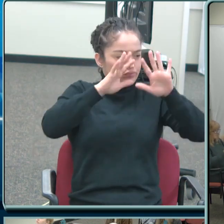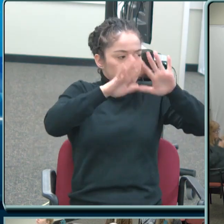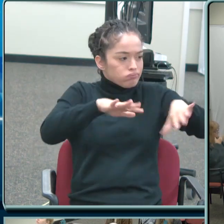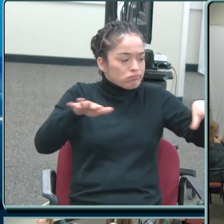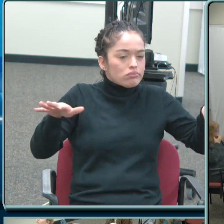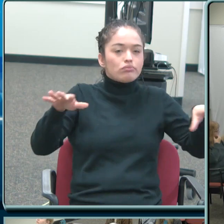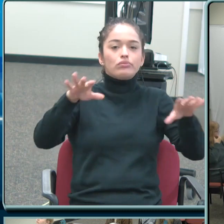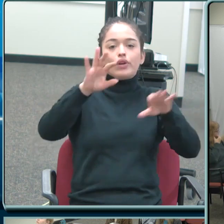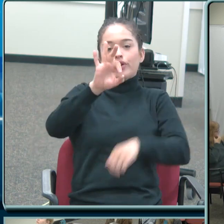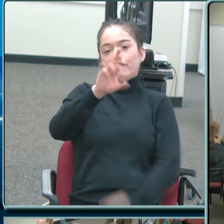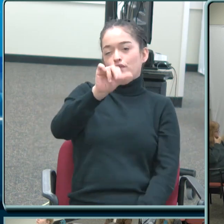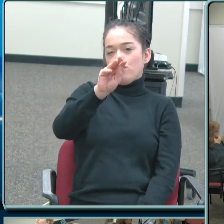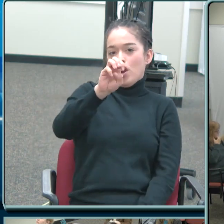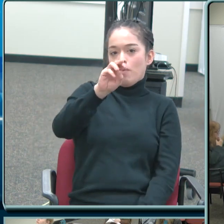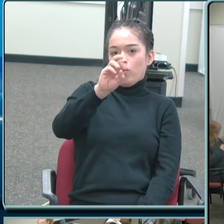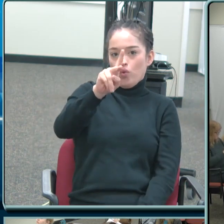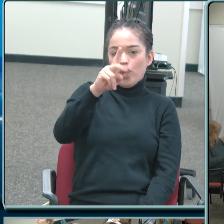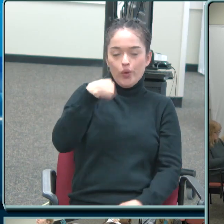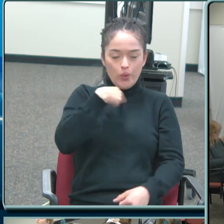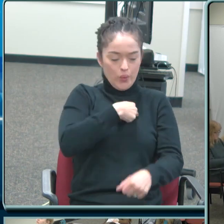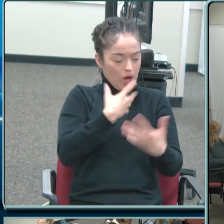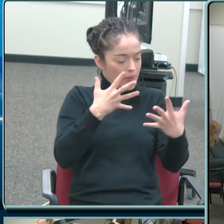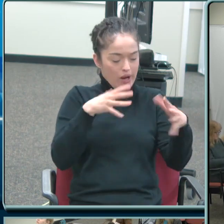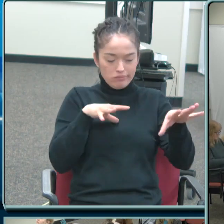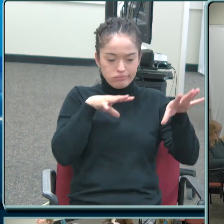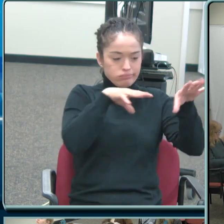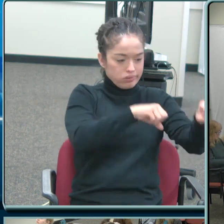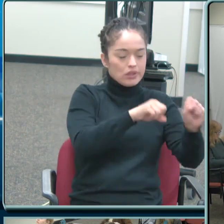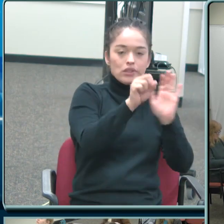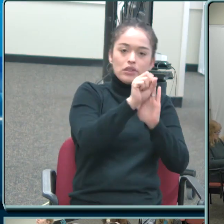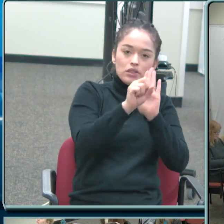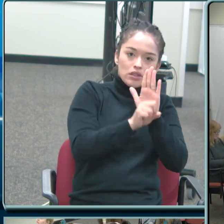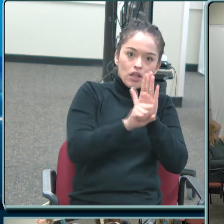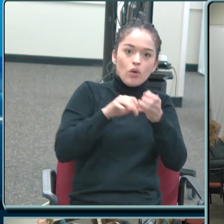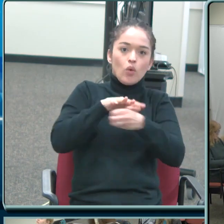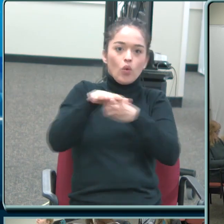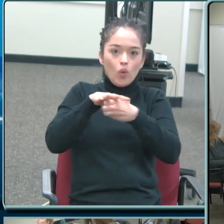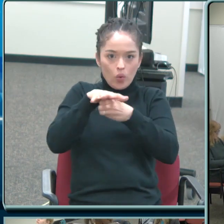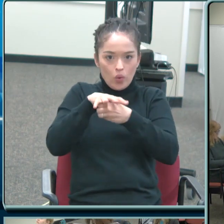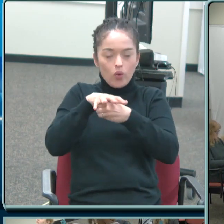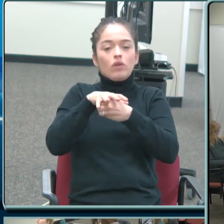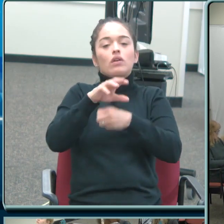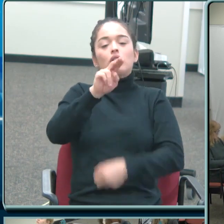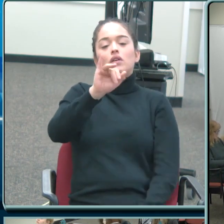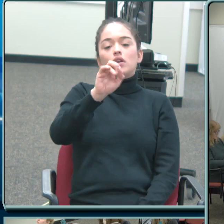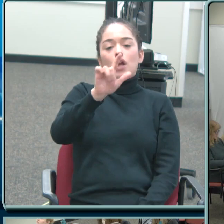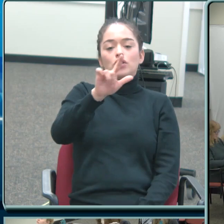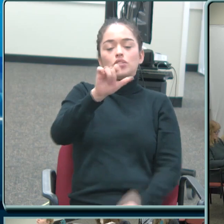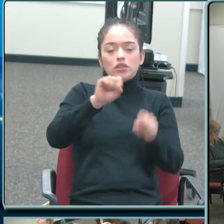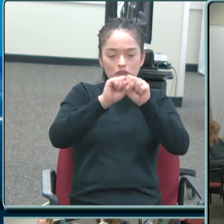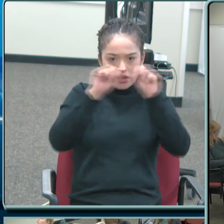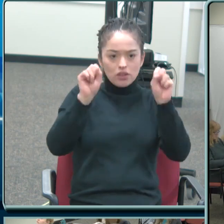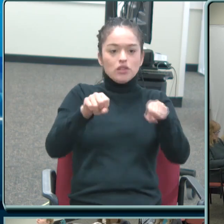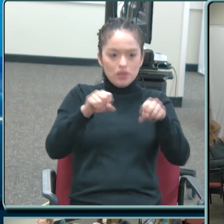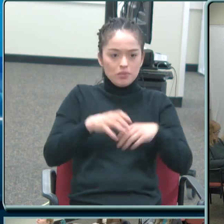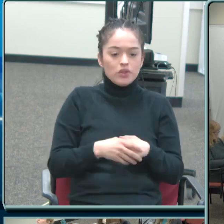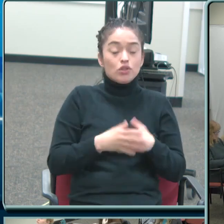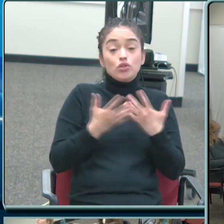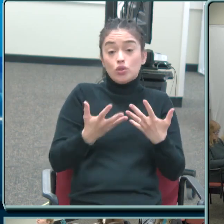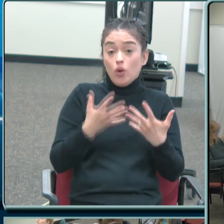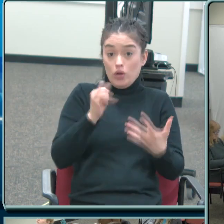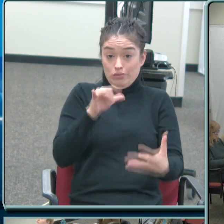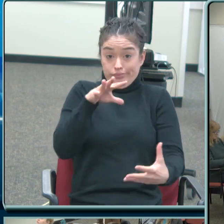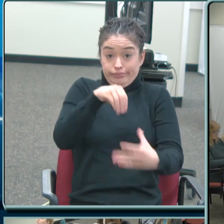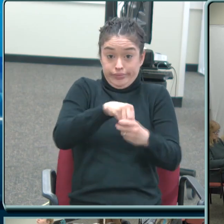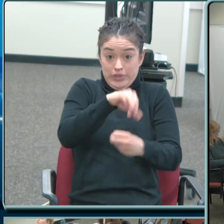adaptable framework, which we have also adopted at the state and local level, the National Incident Management System. So within